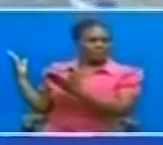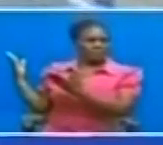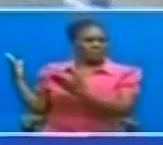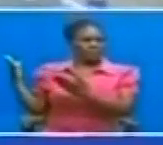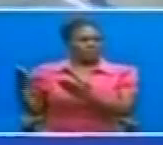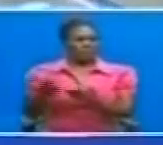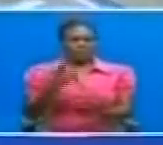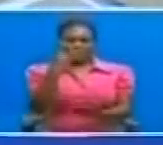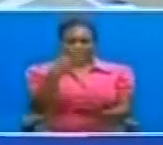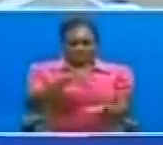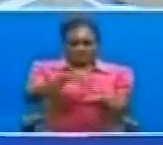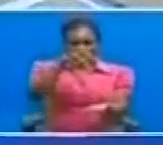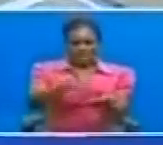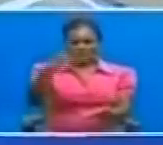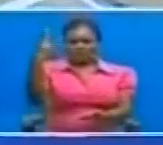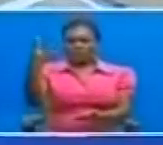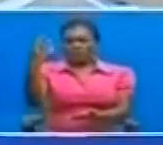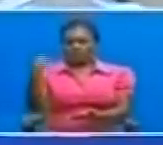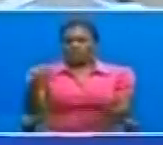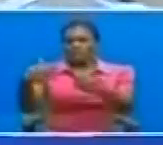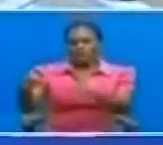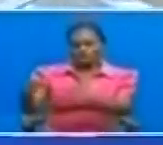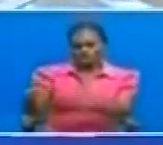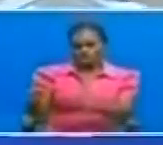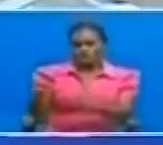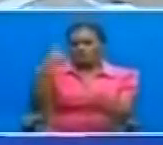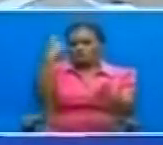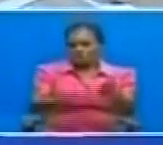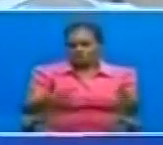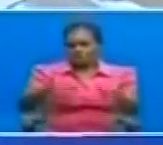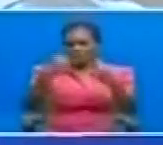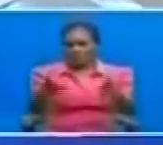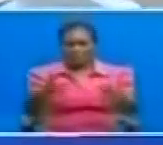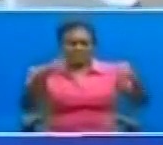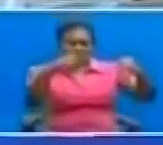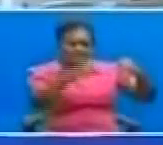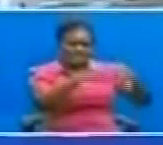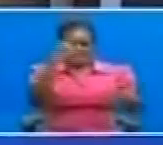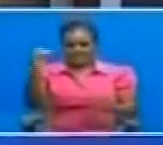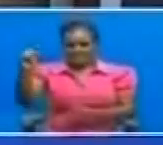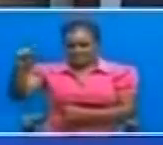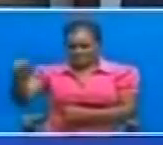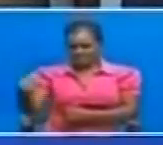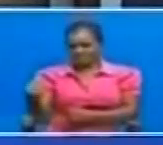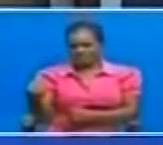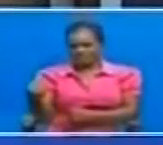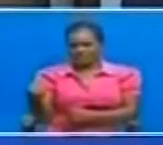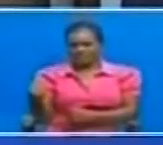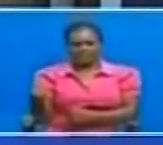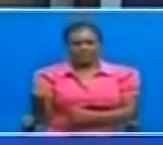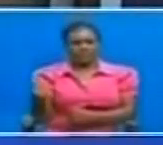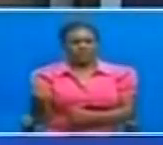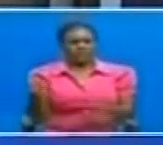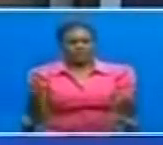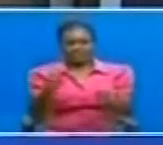throw out 40 cakes in a month due to power outage, which they say cost them at least 60,000 shillings. Gibson Coffee House also